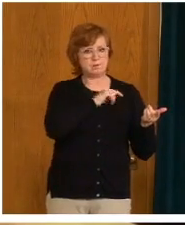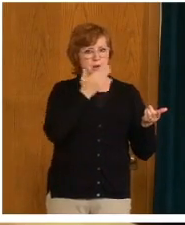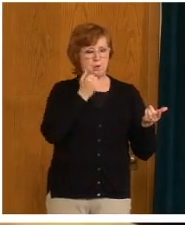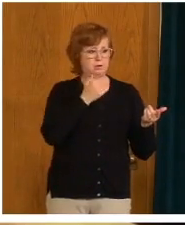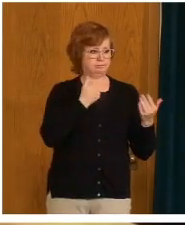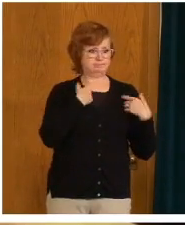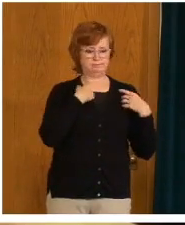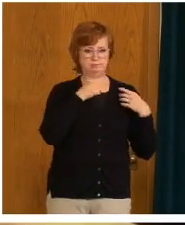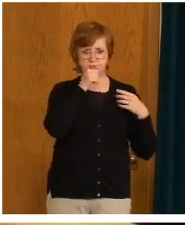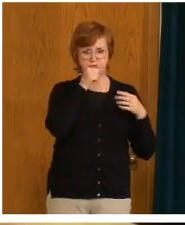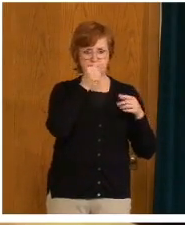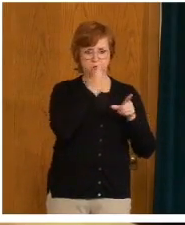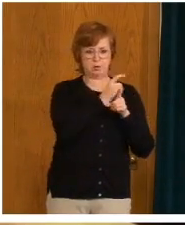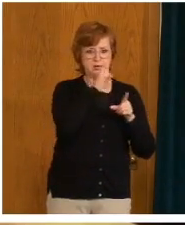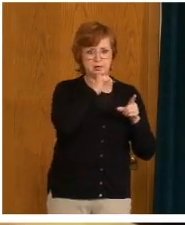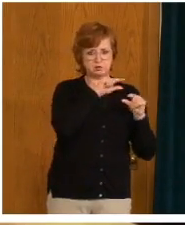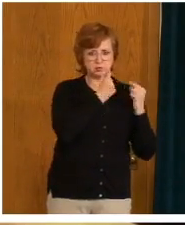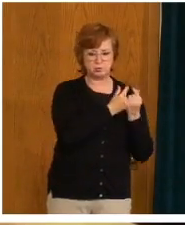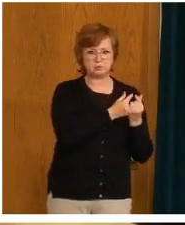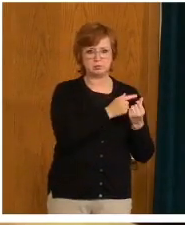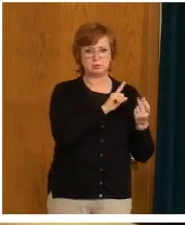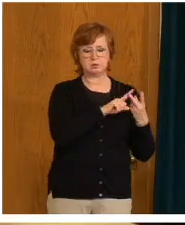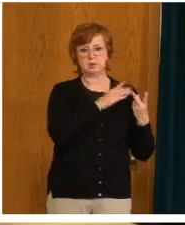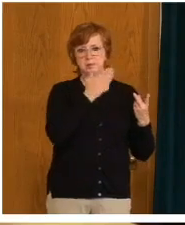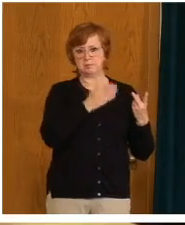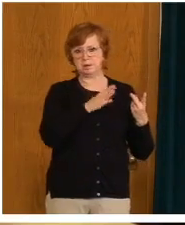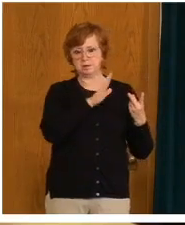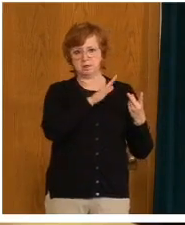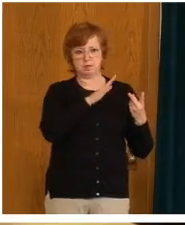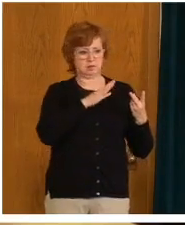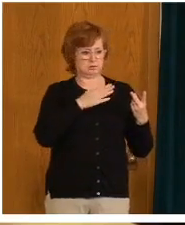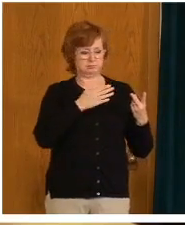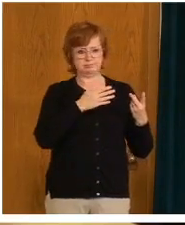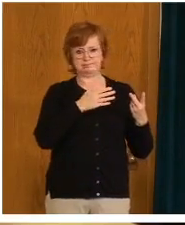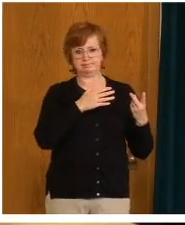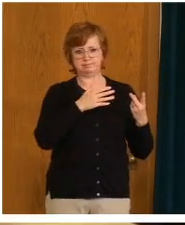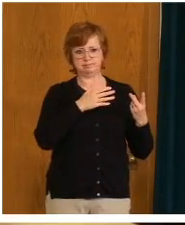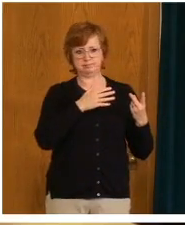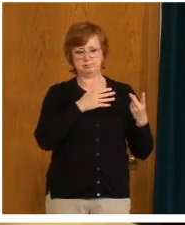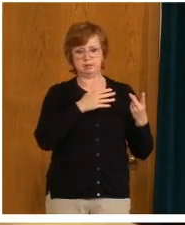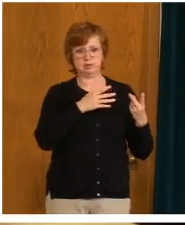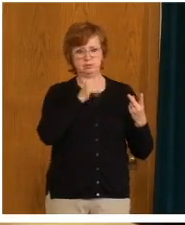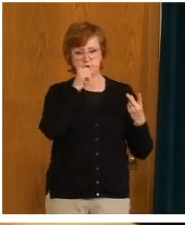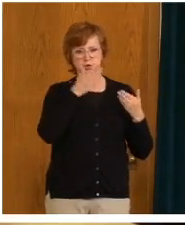have had access for a vaccine for their age group, or not had access in